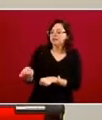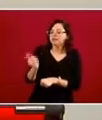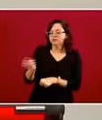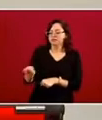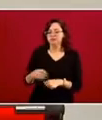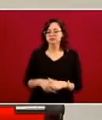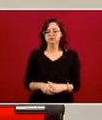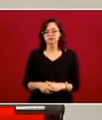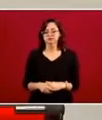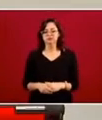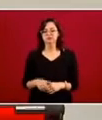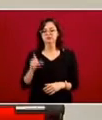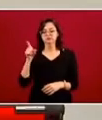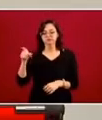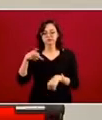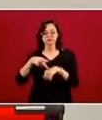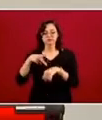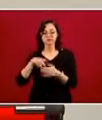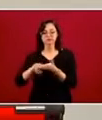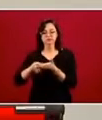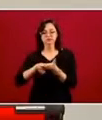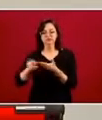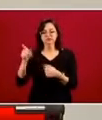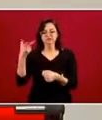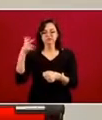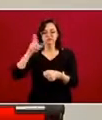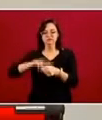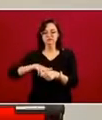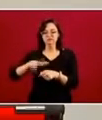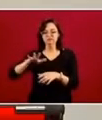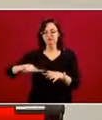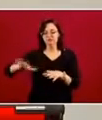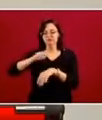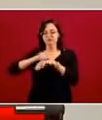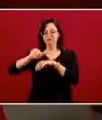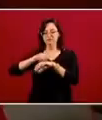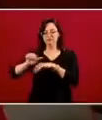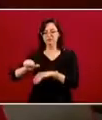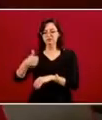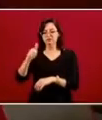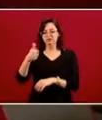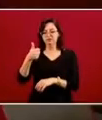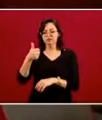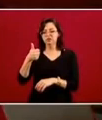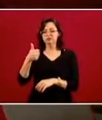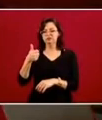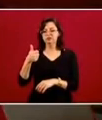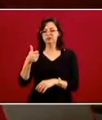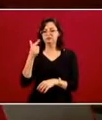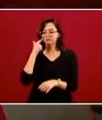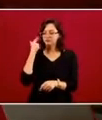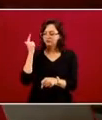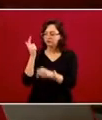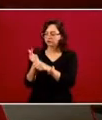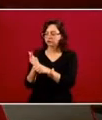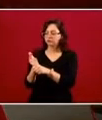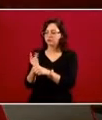were telling us some of the early results of this investigation. So, in the case of the hospital